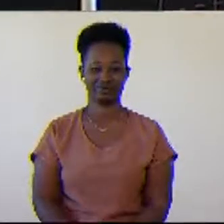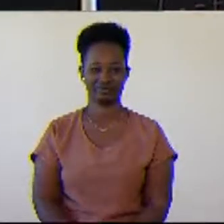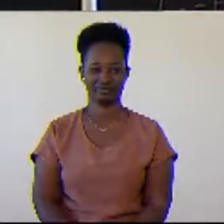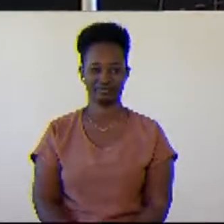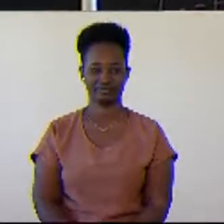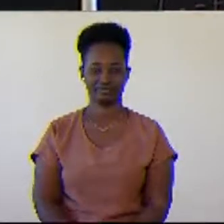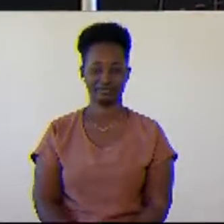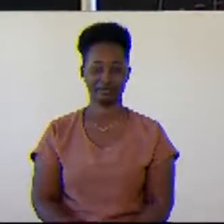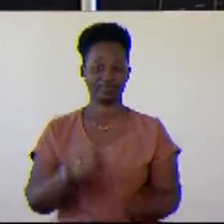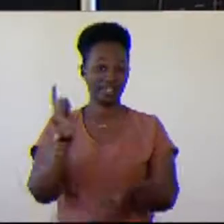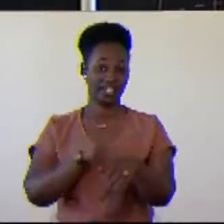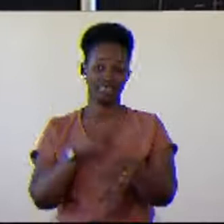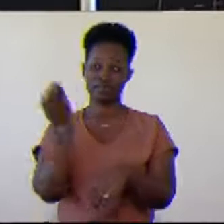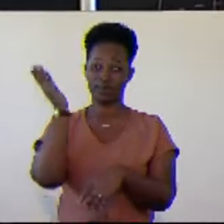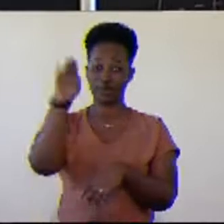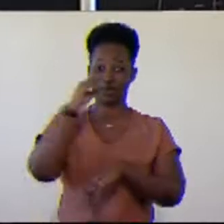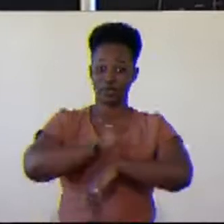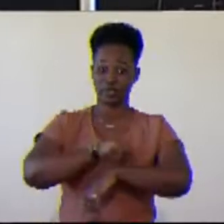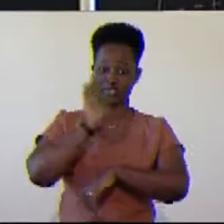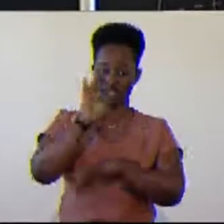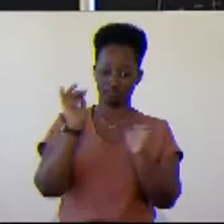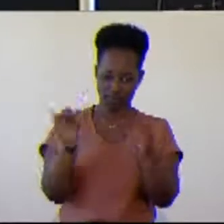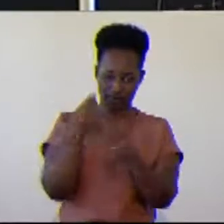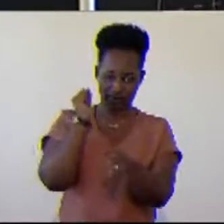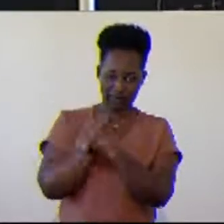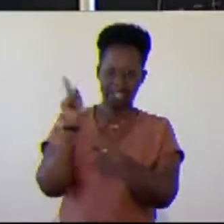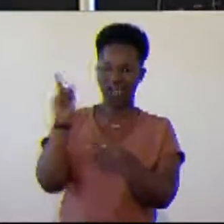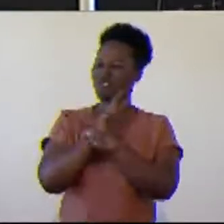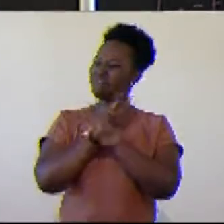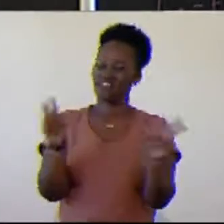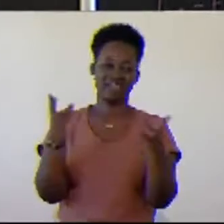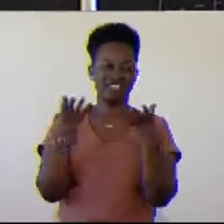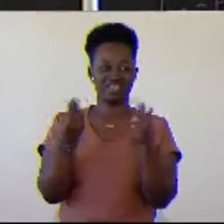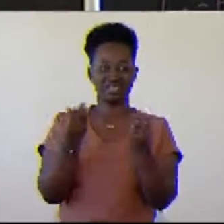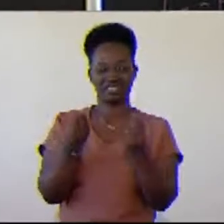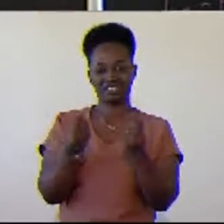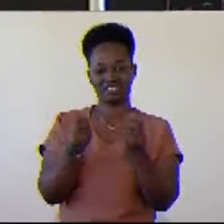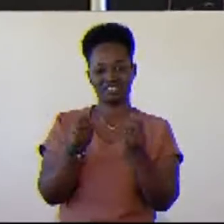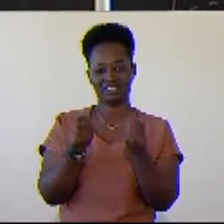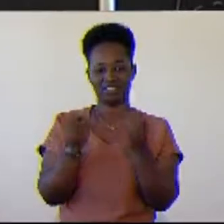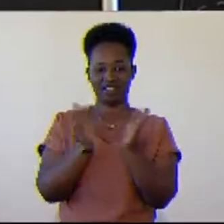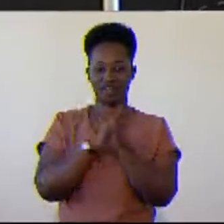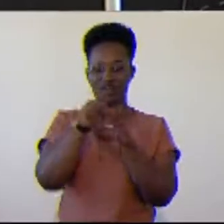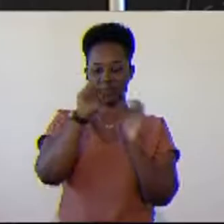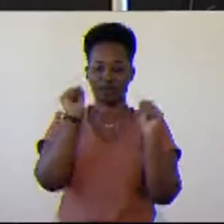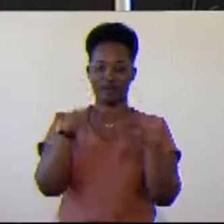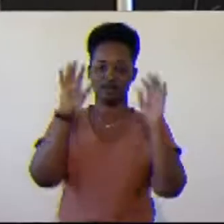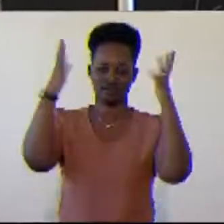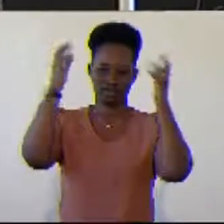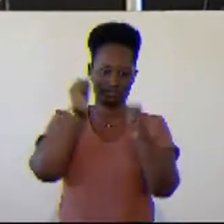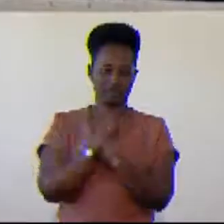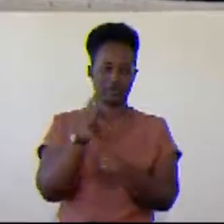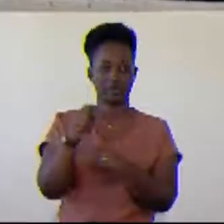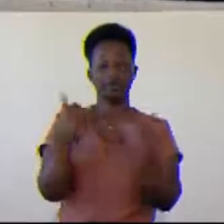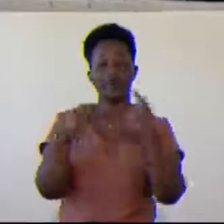So, when you go back to your school, try doing this experiment. Very easy, and you can succeed in doing it. Okay, so